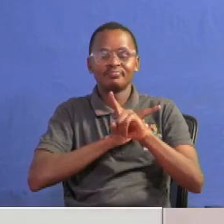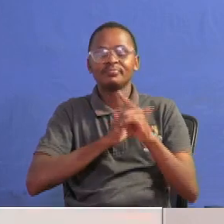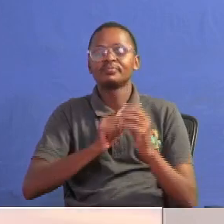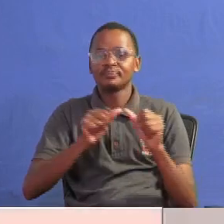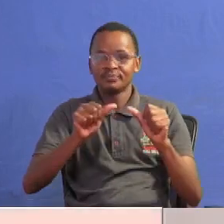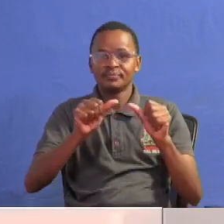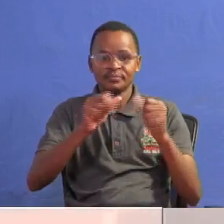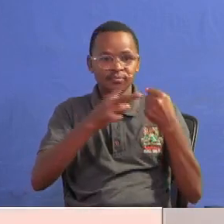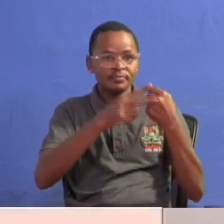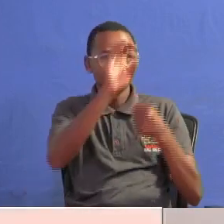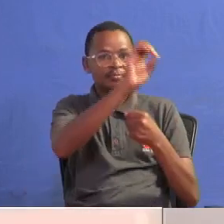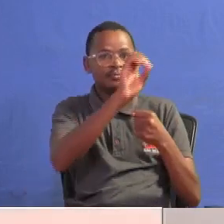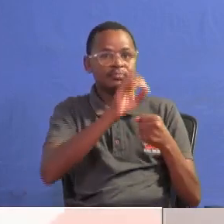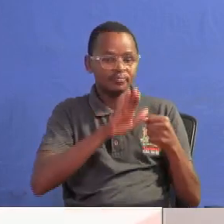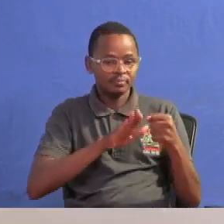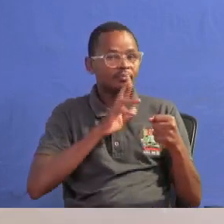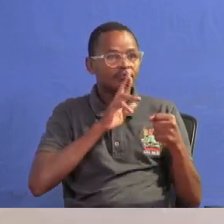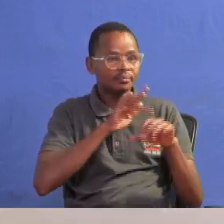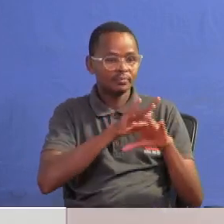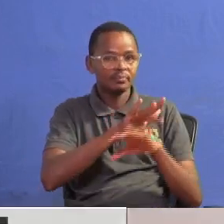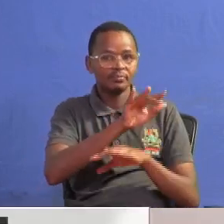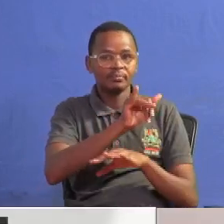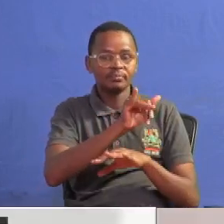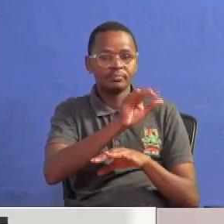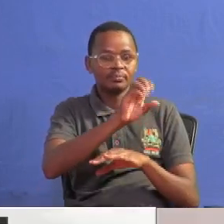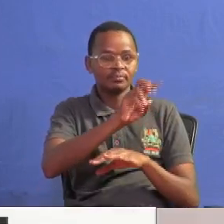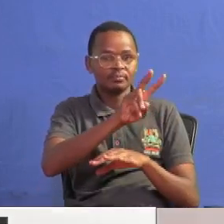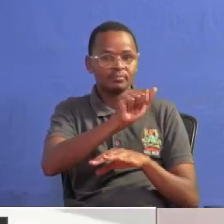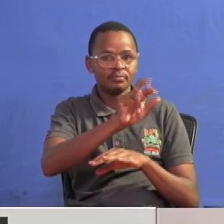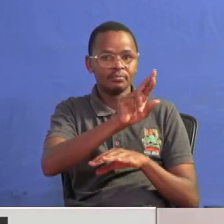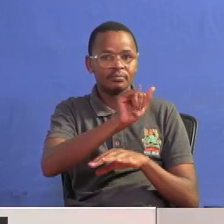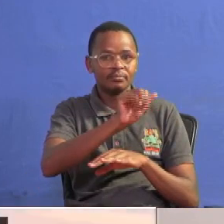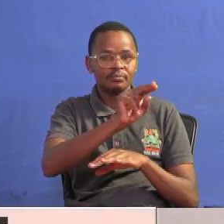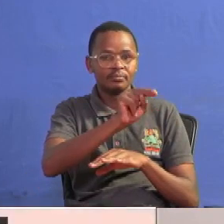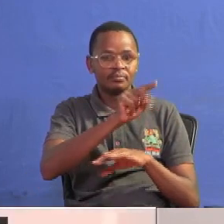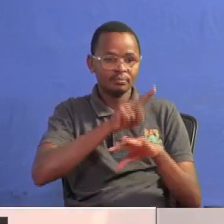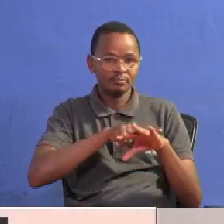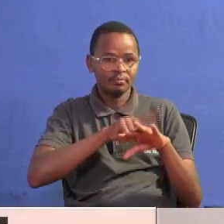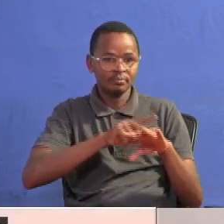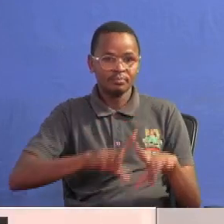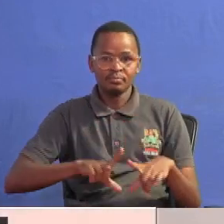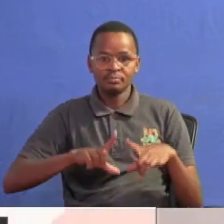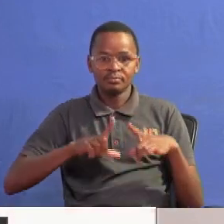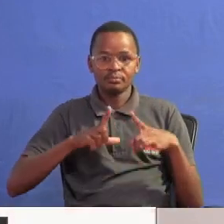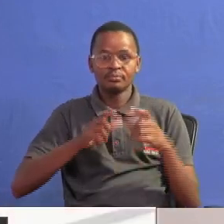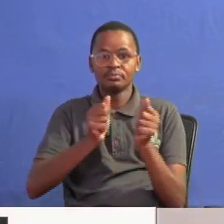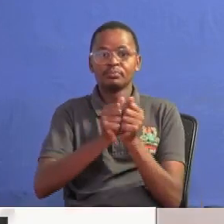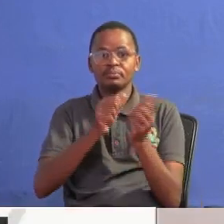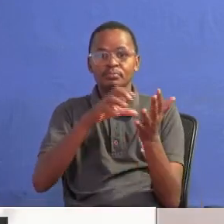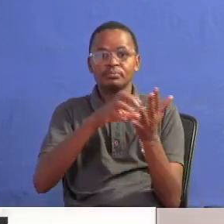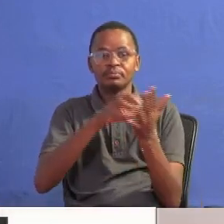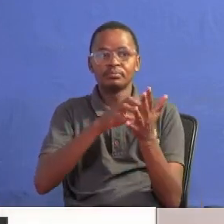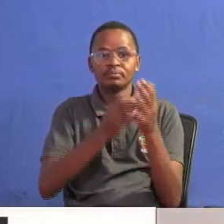Let's move on. About 7% of women are affected by ovarian cysts at some point in their lives, with the condition